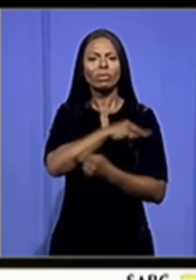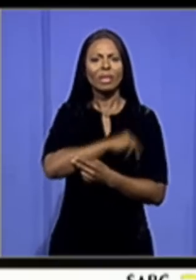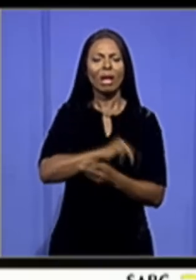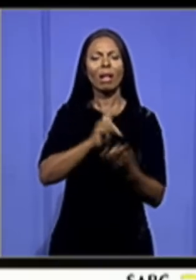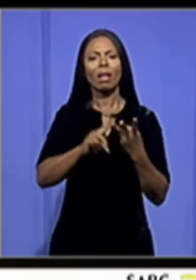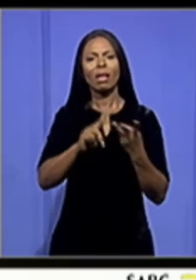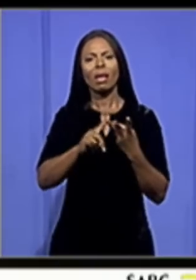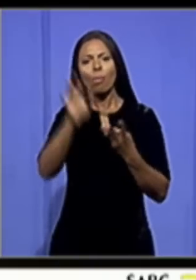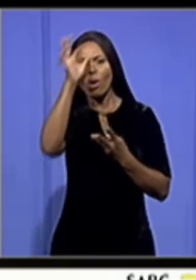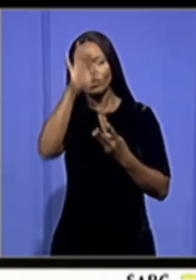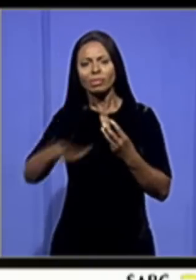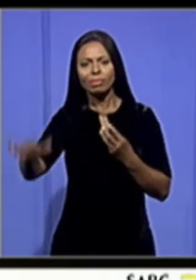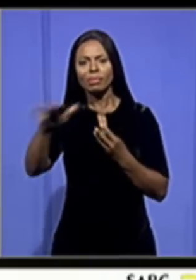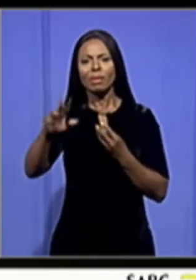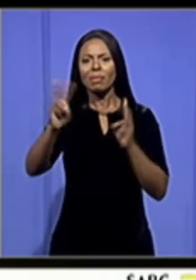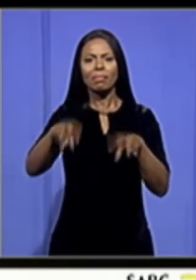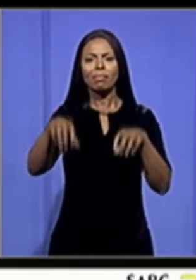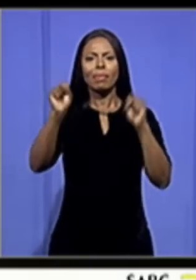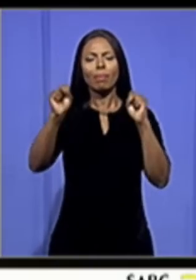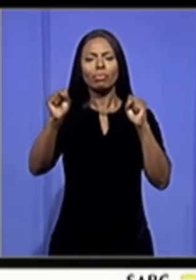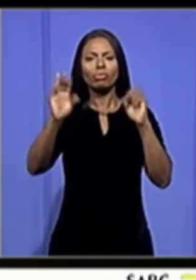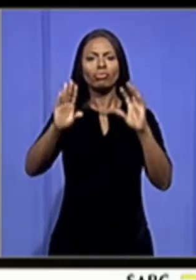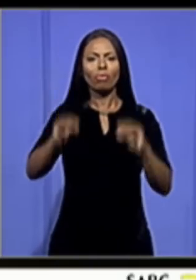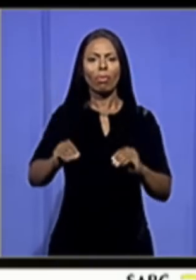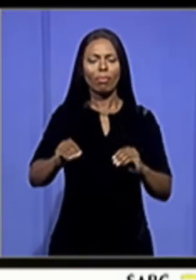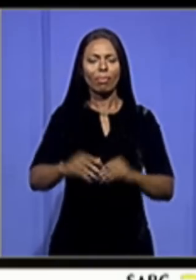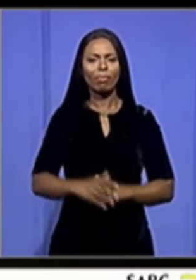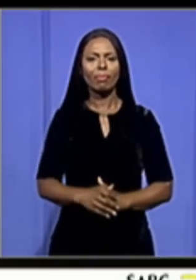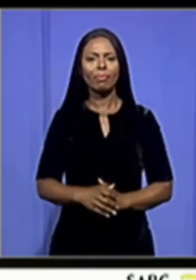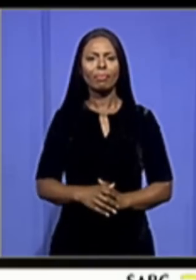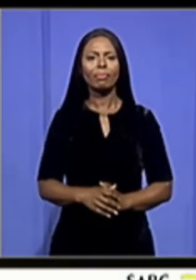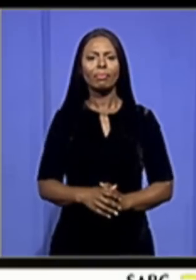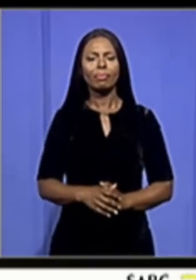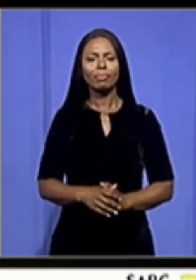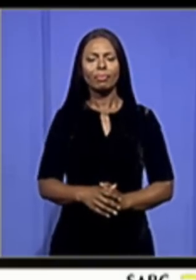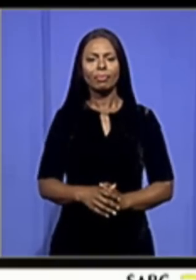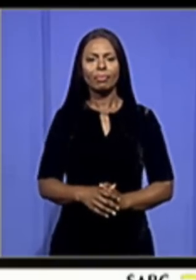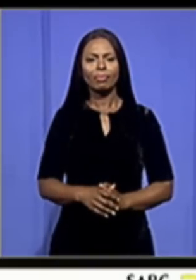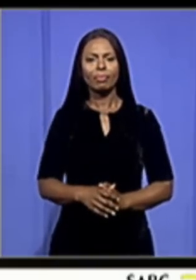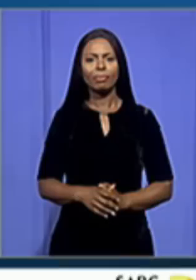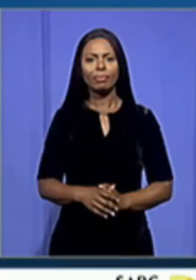le ditese tša maphodisa go lenaneo la kgaotšo ya mohlagase.